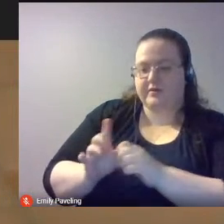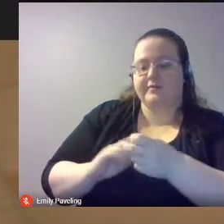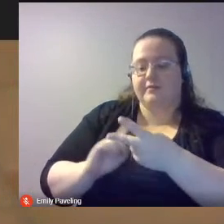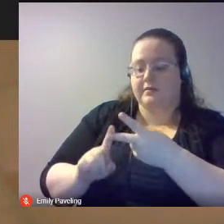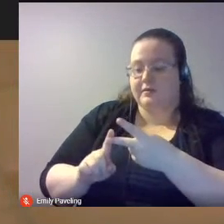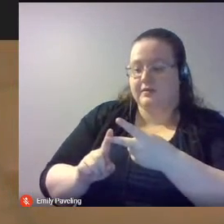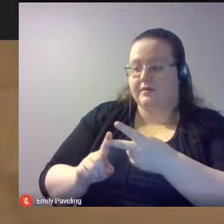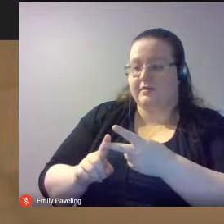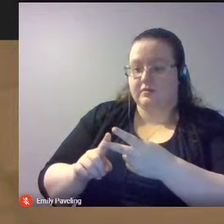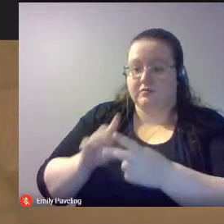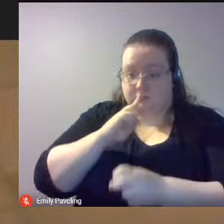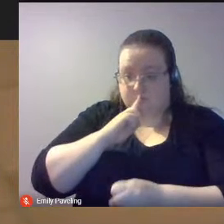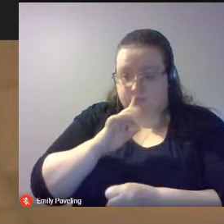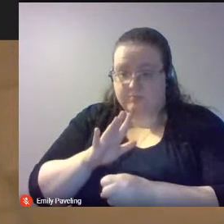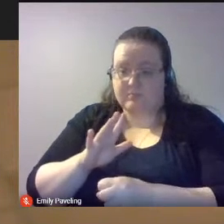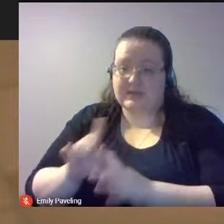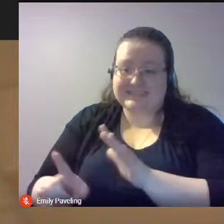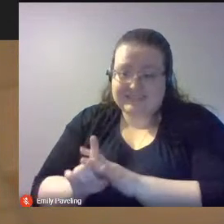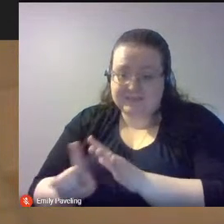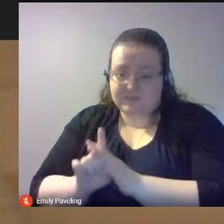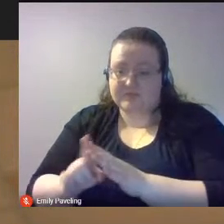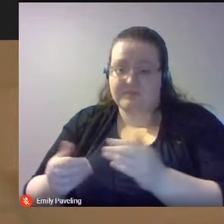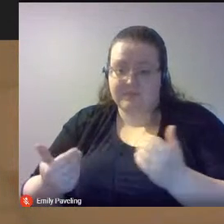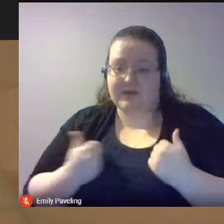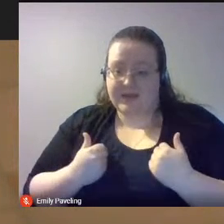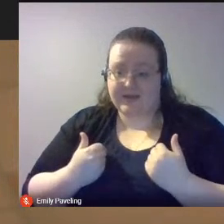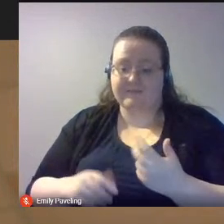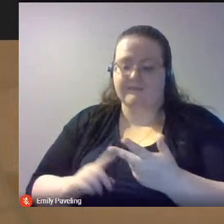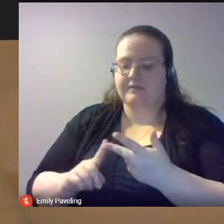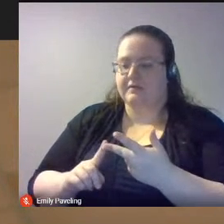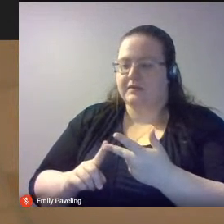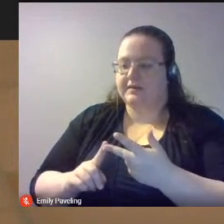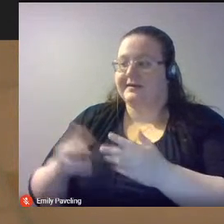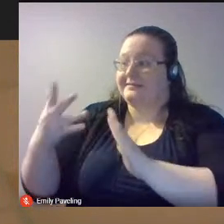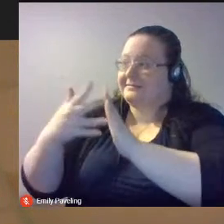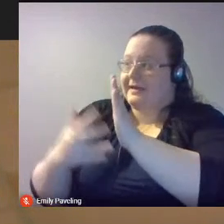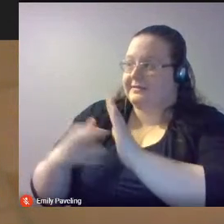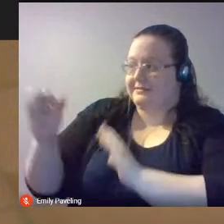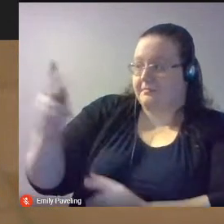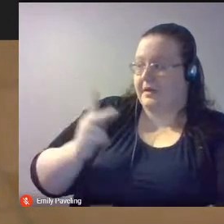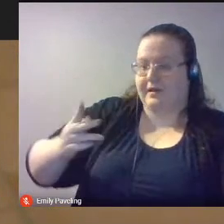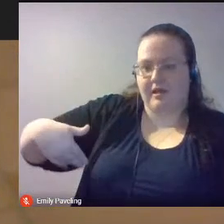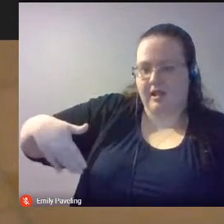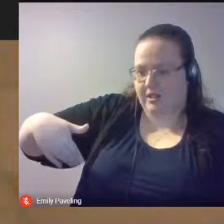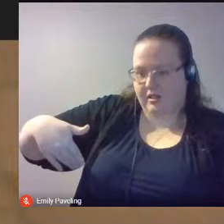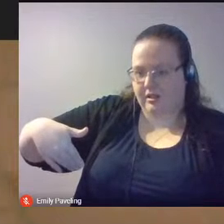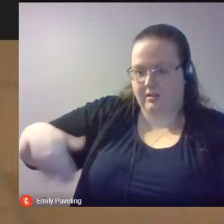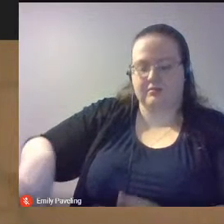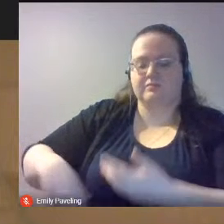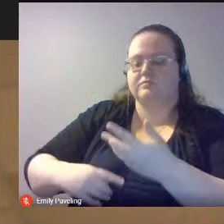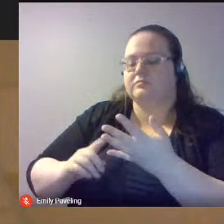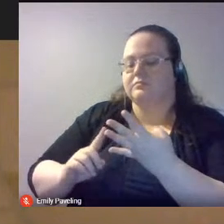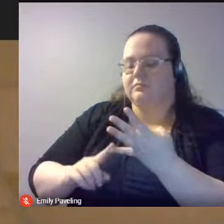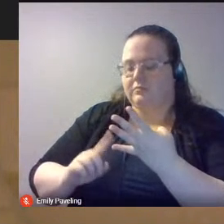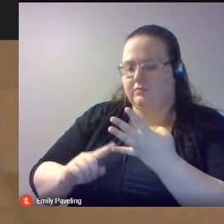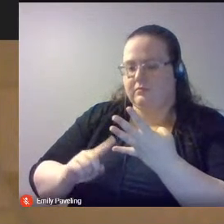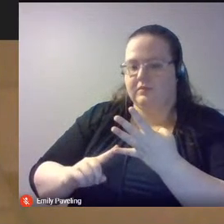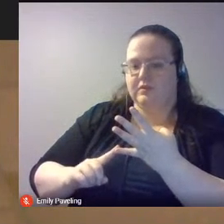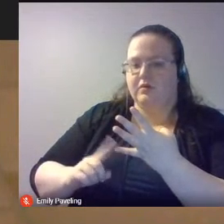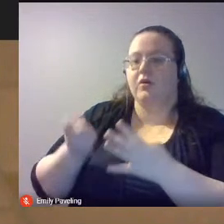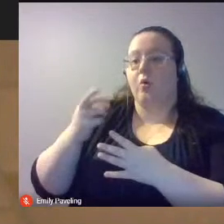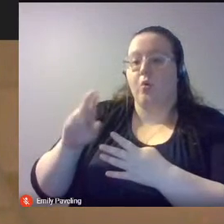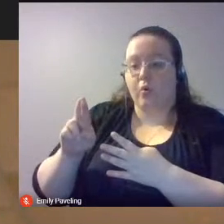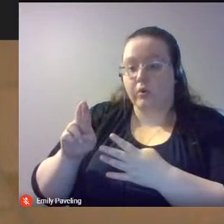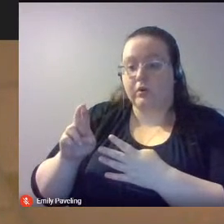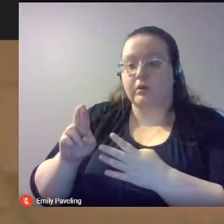have COVID-19-like symptoms, are awaiting their test results and have symptoms, or are close